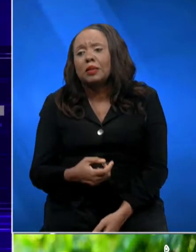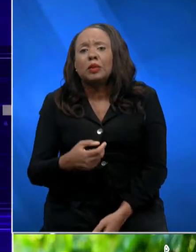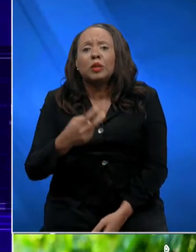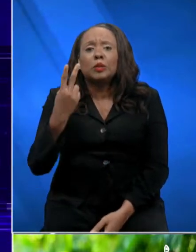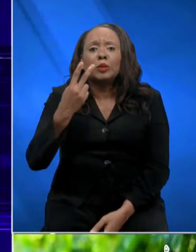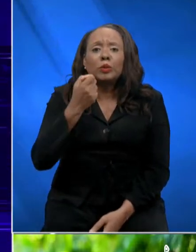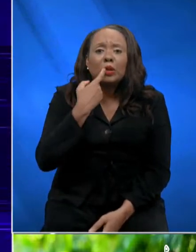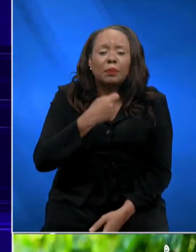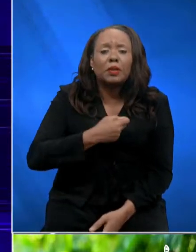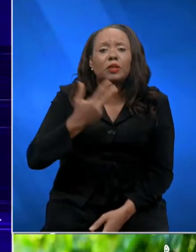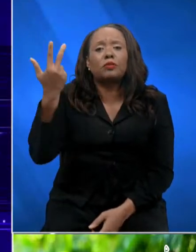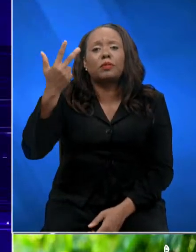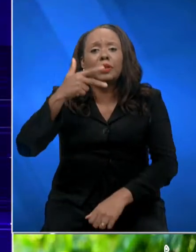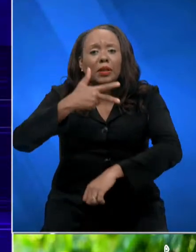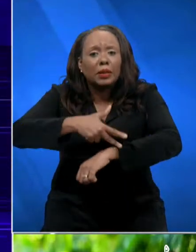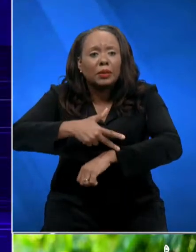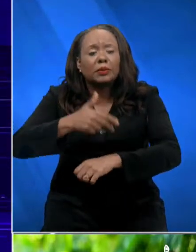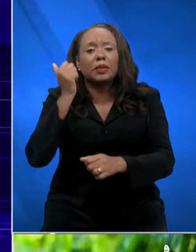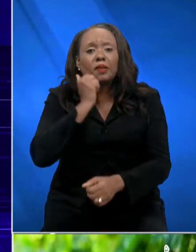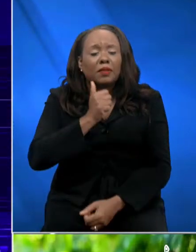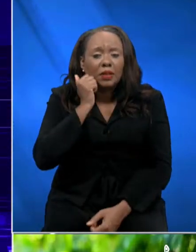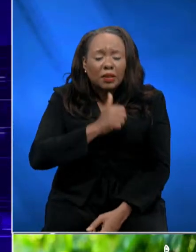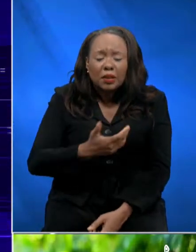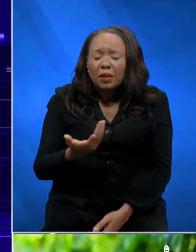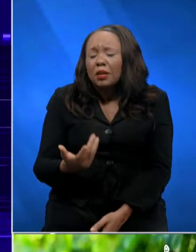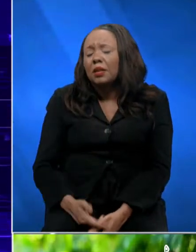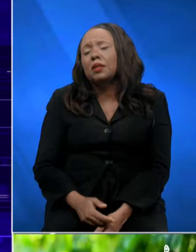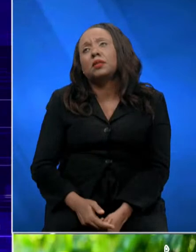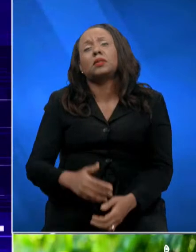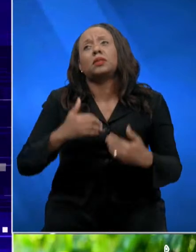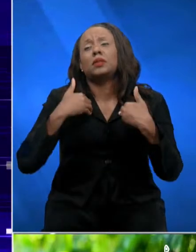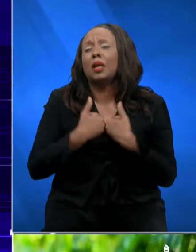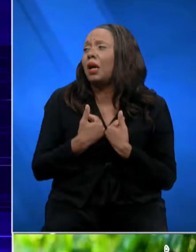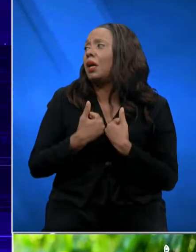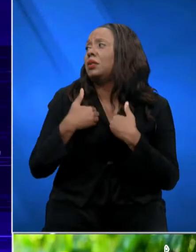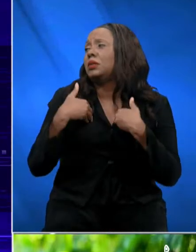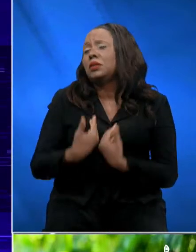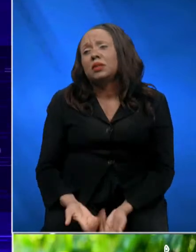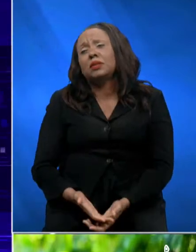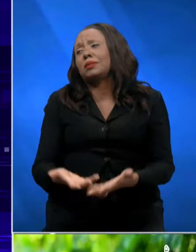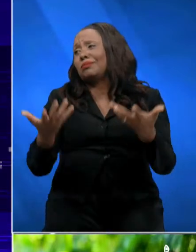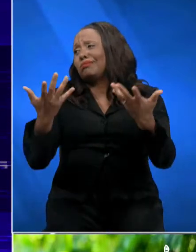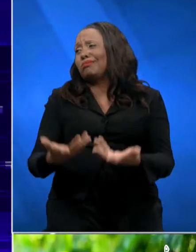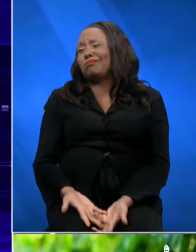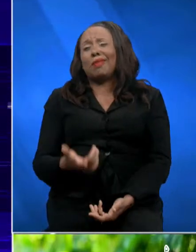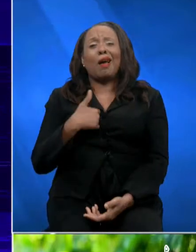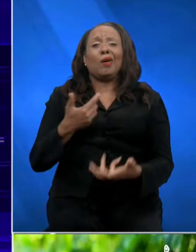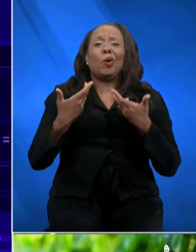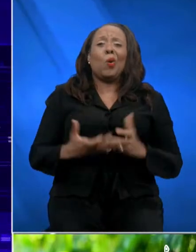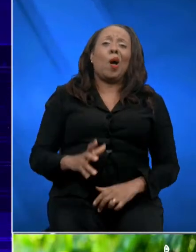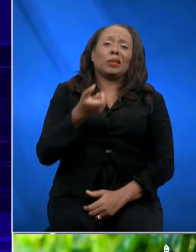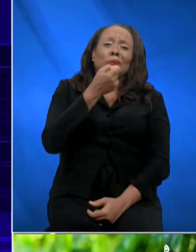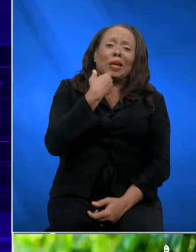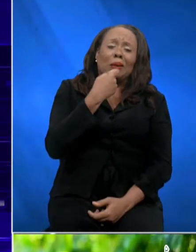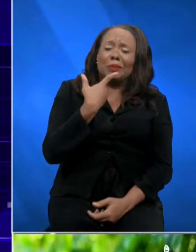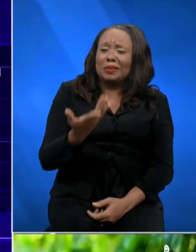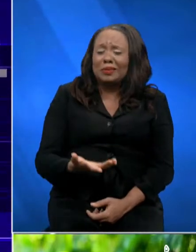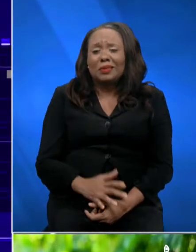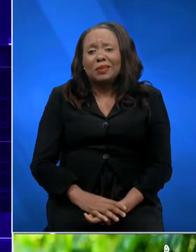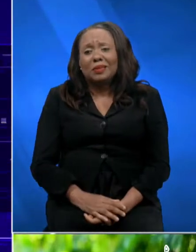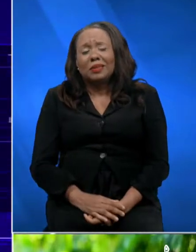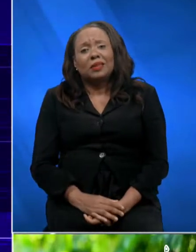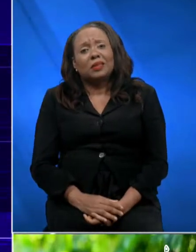times a day and blah blah blah, and you just get tired. I want more tablets, you understand? And then for one reason, a day I